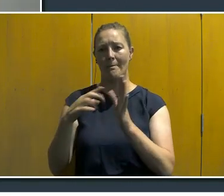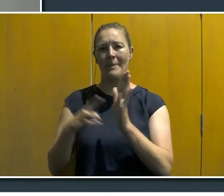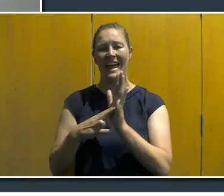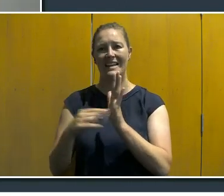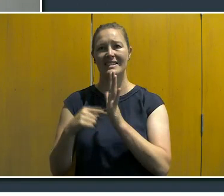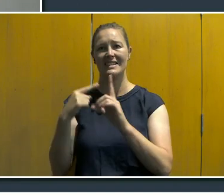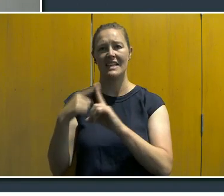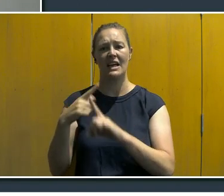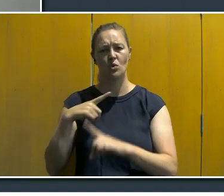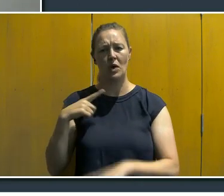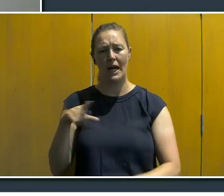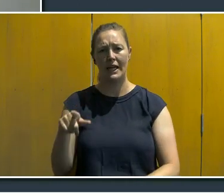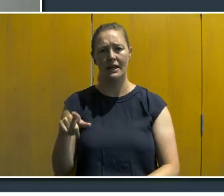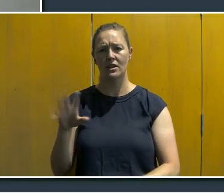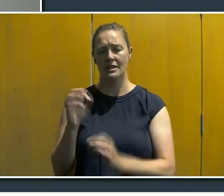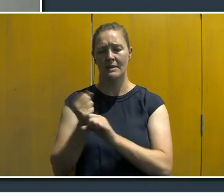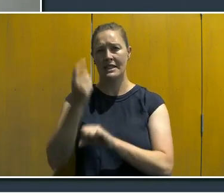It doesn't make a lot of sense.